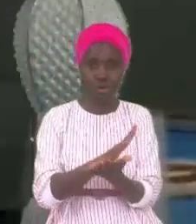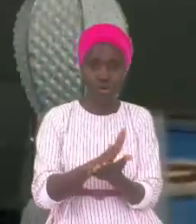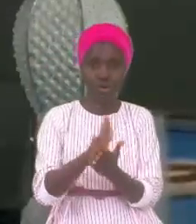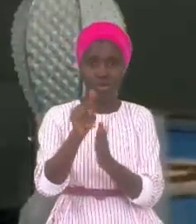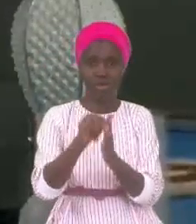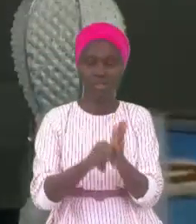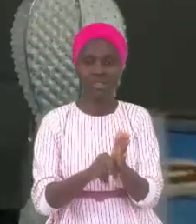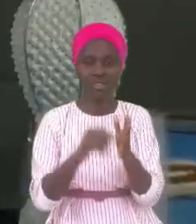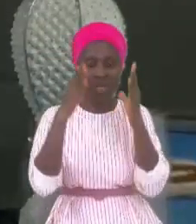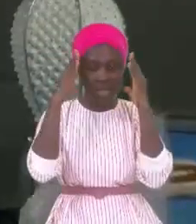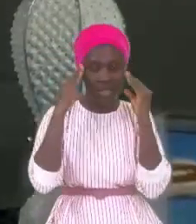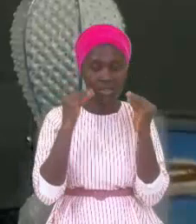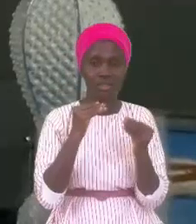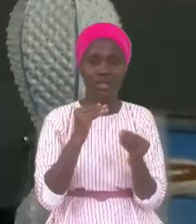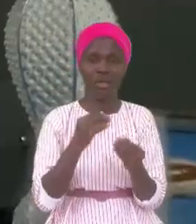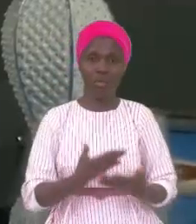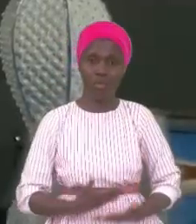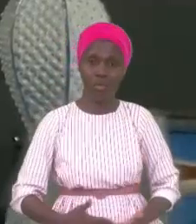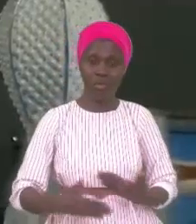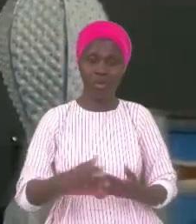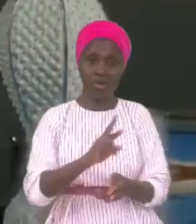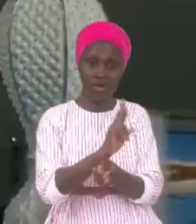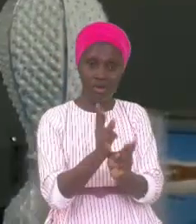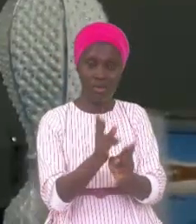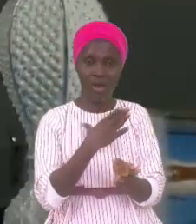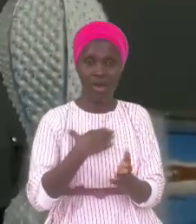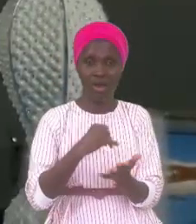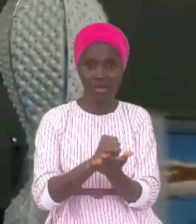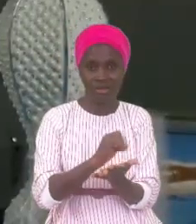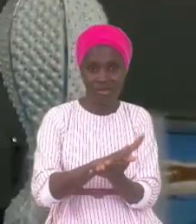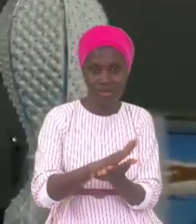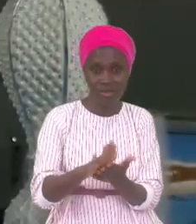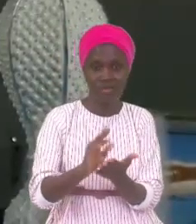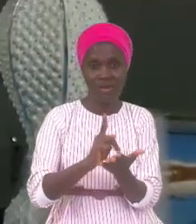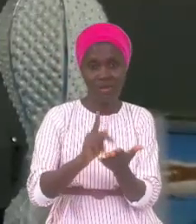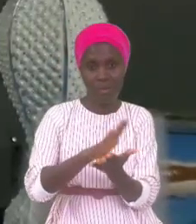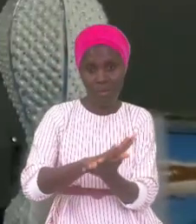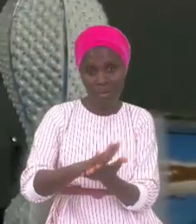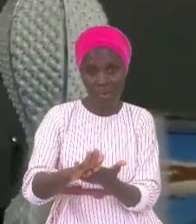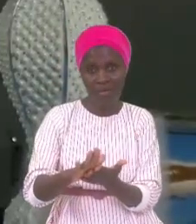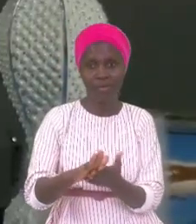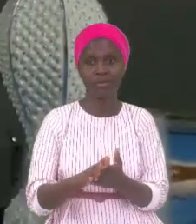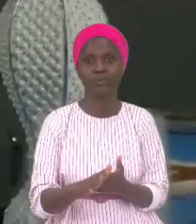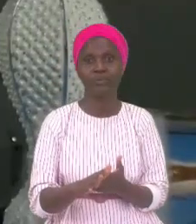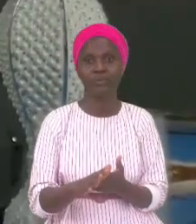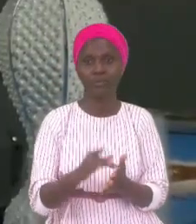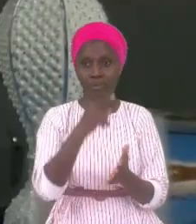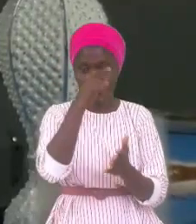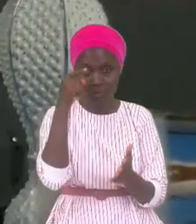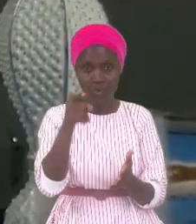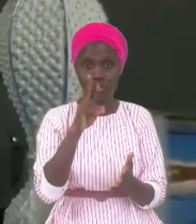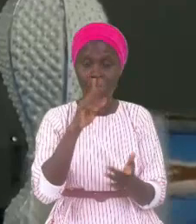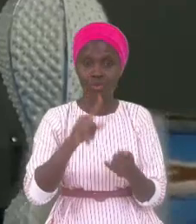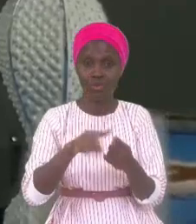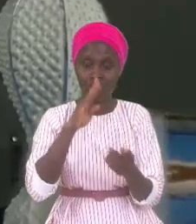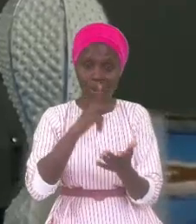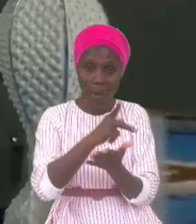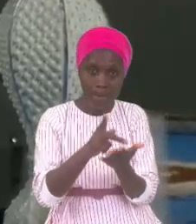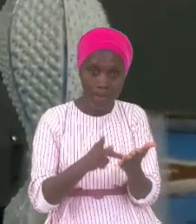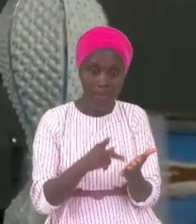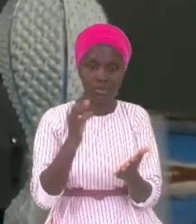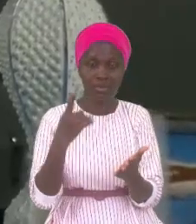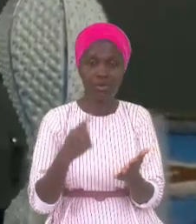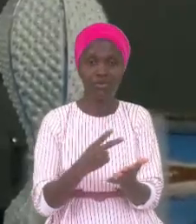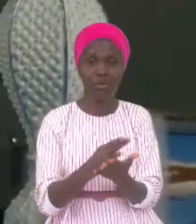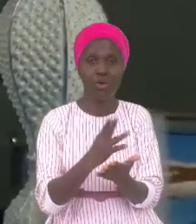born again and is sanctified and purified. It's because we're supposed to be a part of the holy nation. But